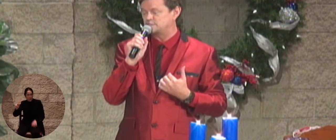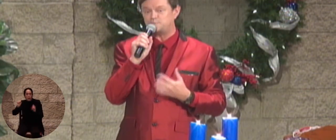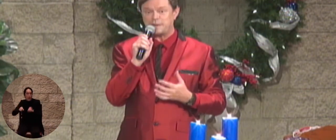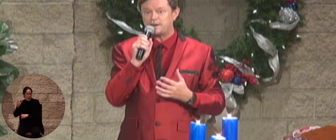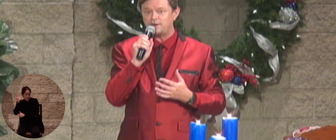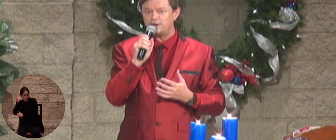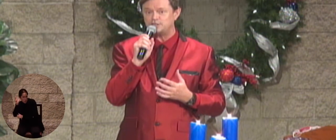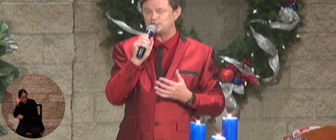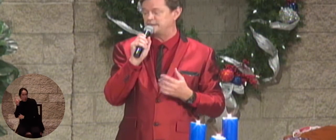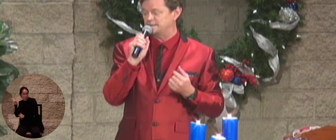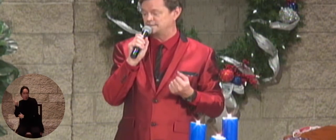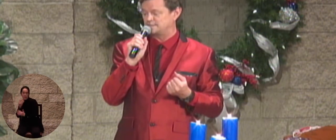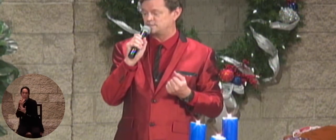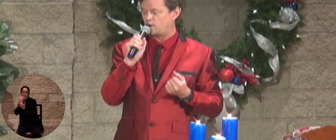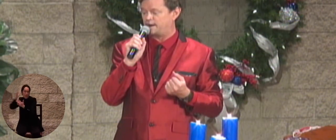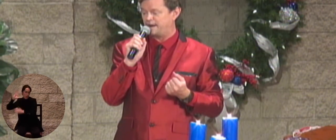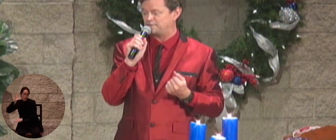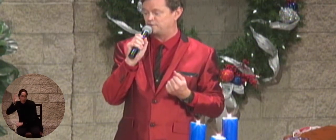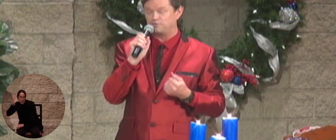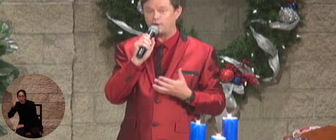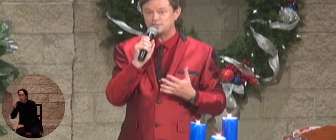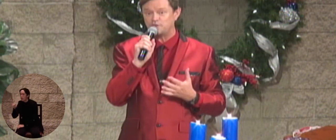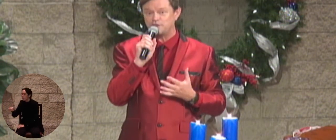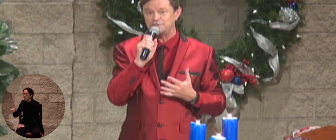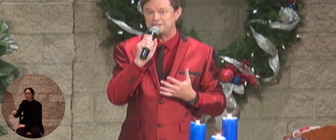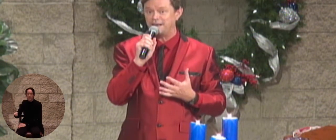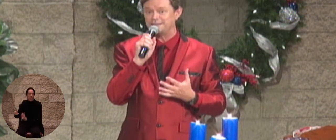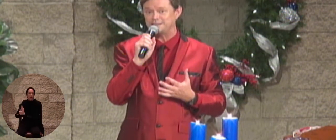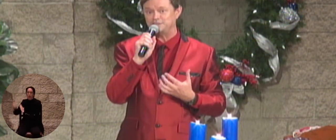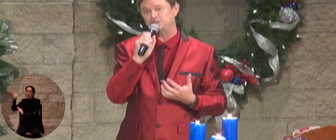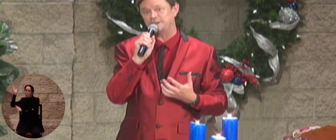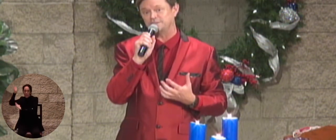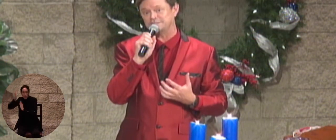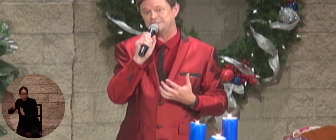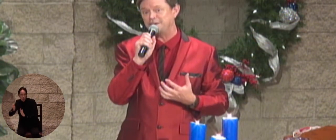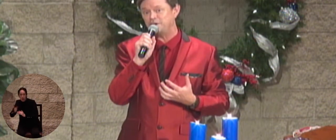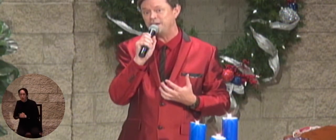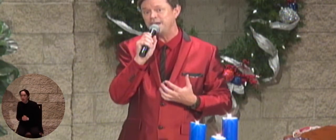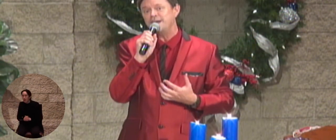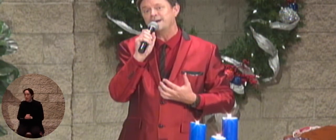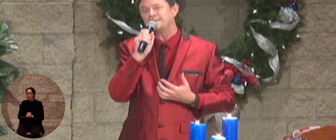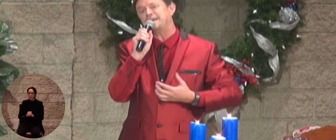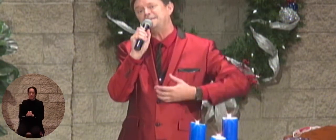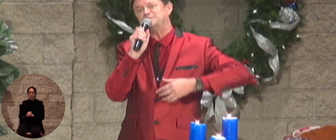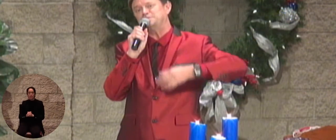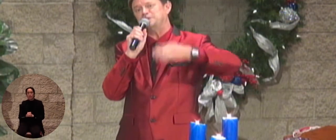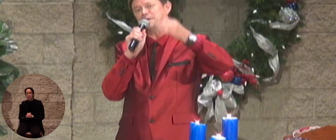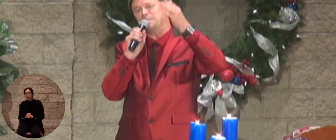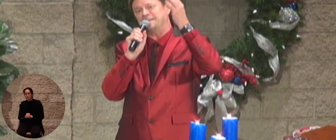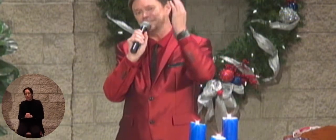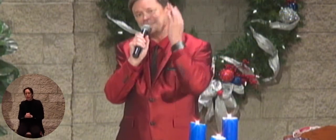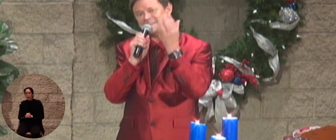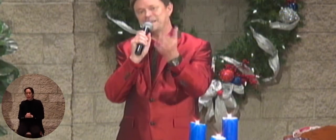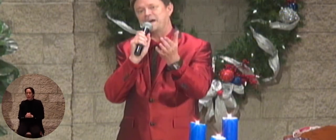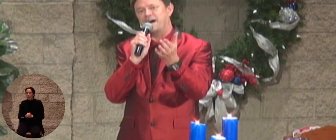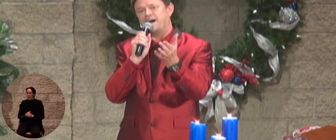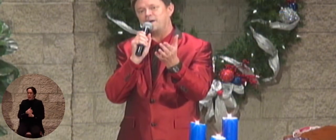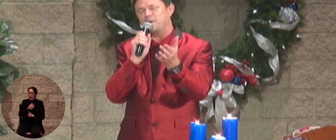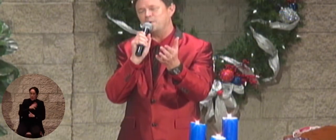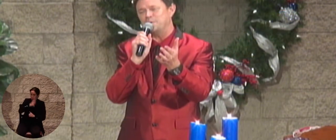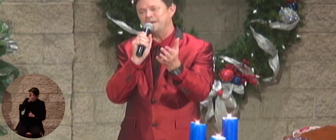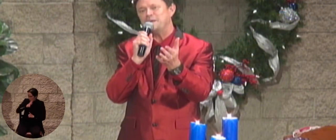speaker. She is a sought-after voiceover talent and jingles singer. Ladies and gentlemen, our